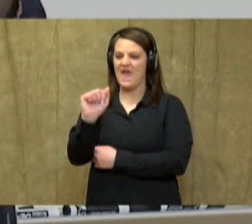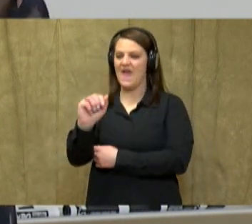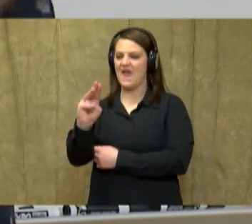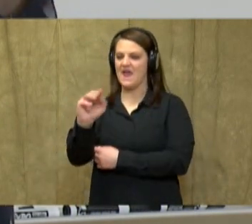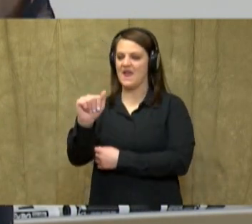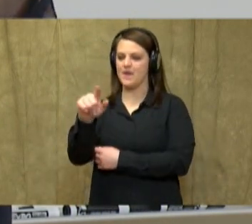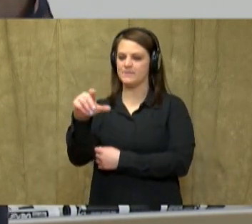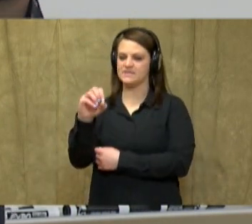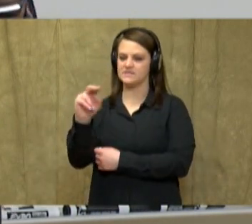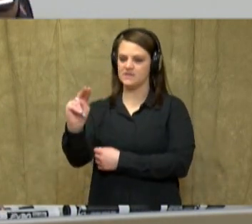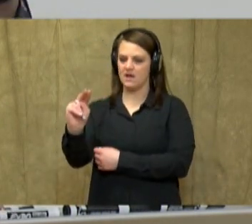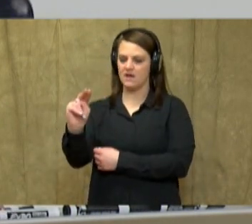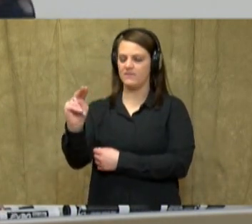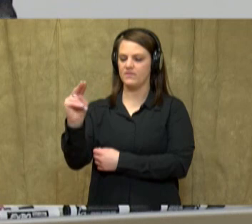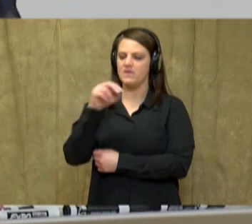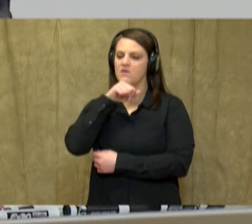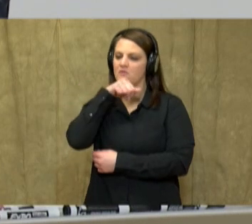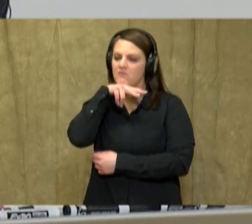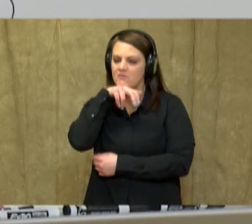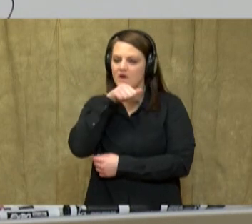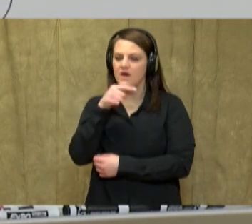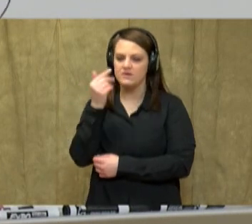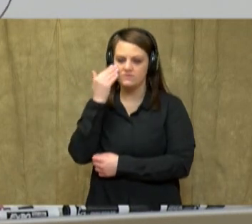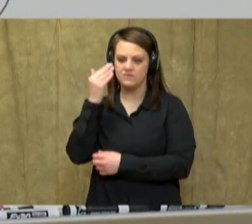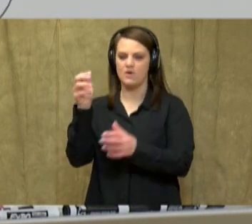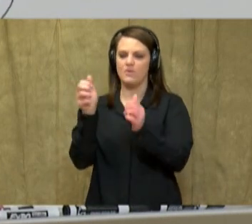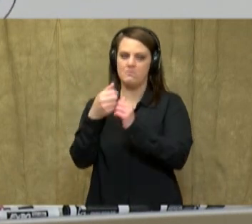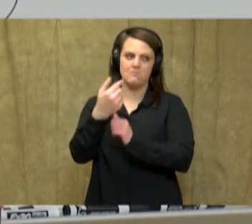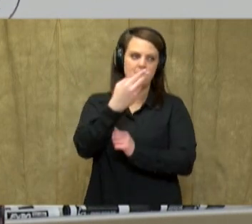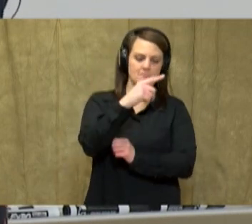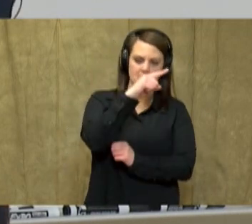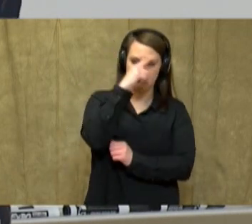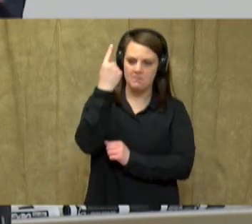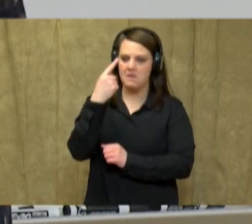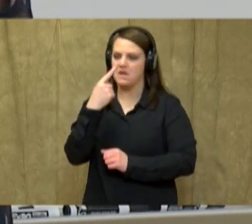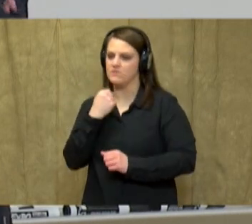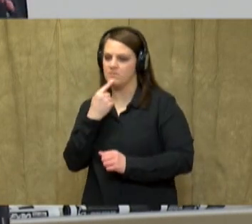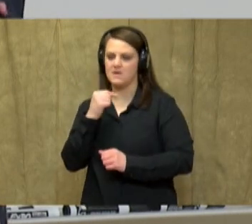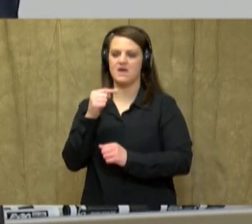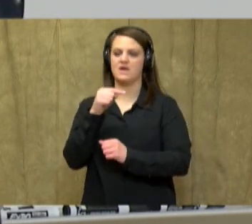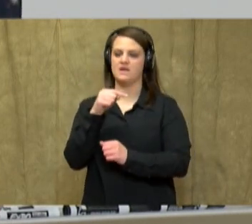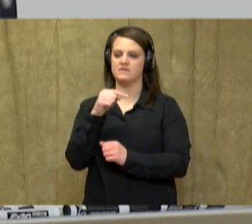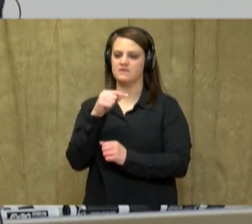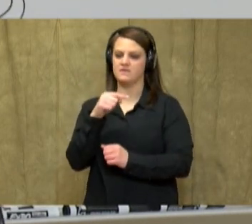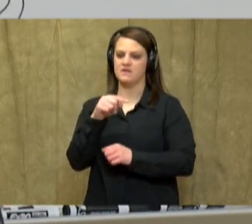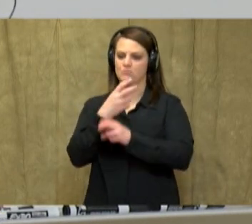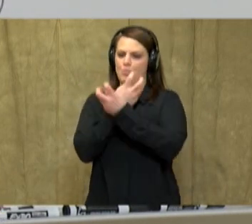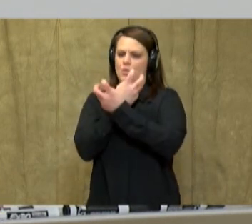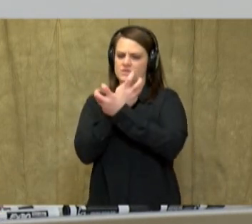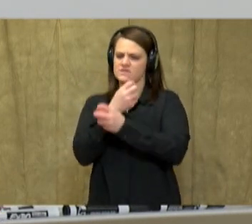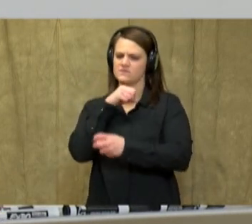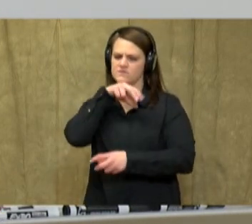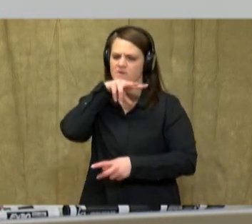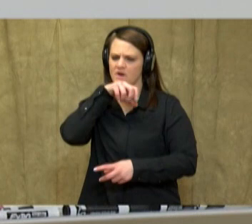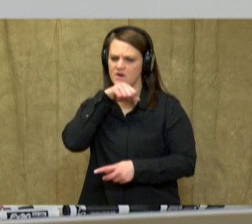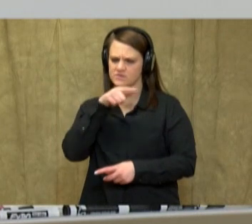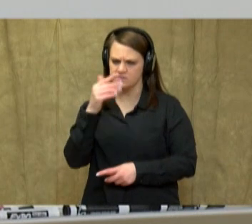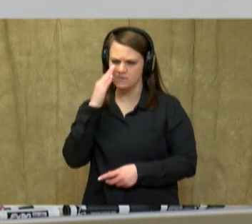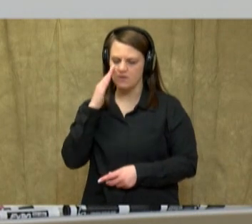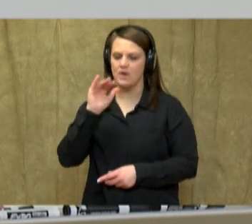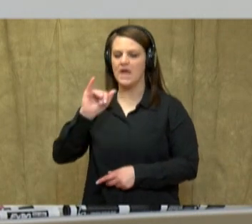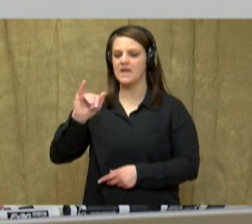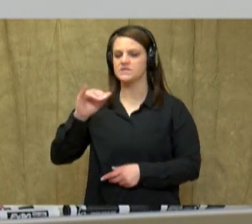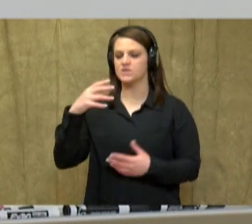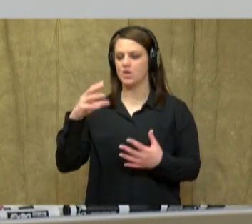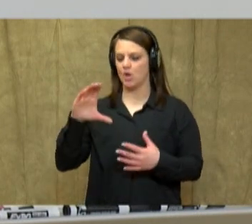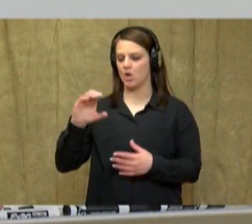so pretty, that are black with red spots on them or something, okay? Those little poison dart frogs. That is codominance. And with codominance